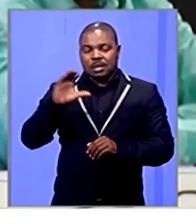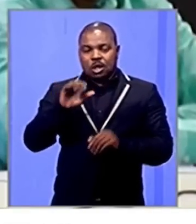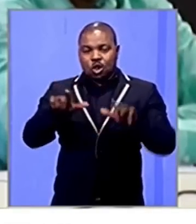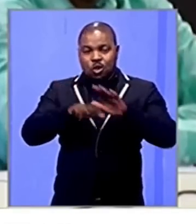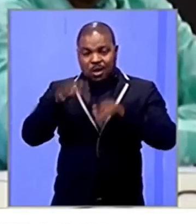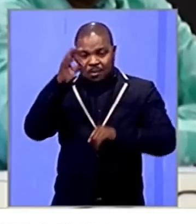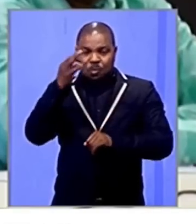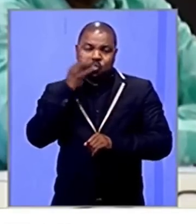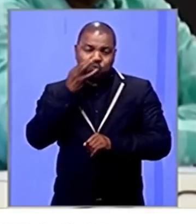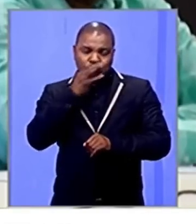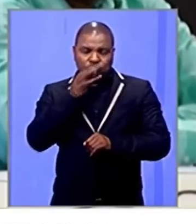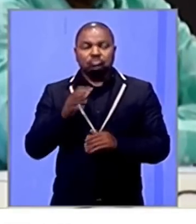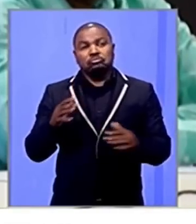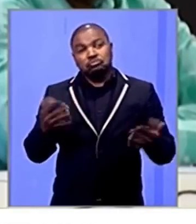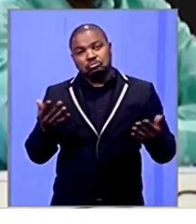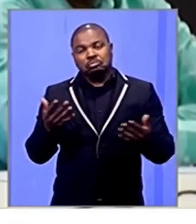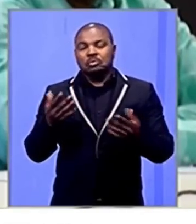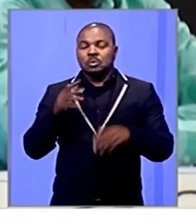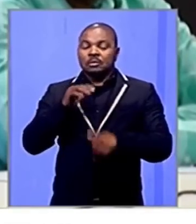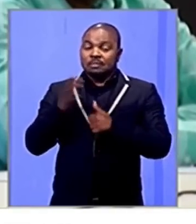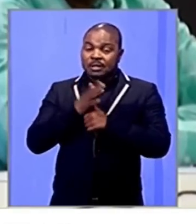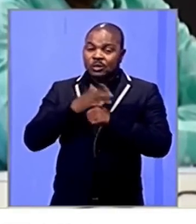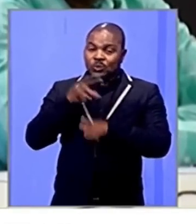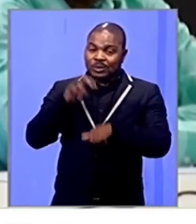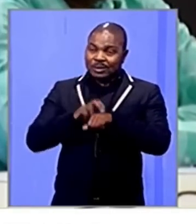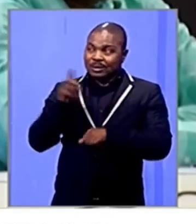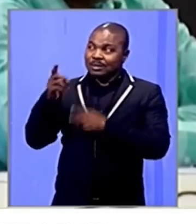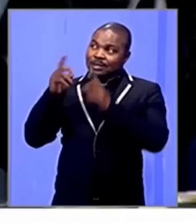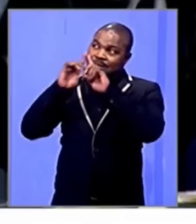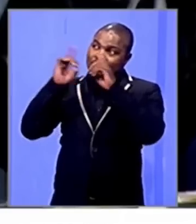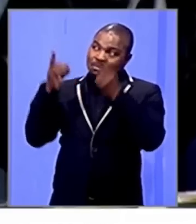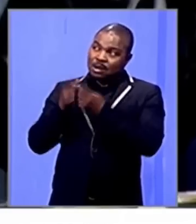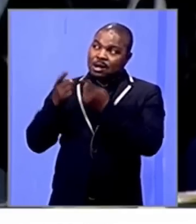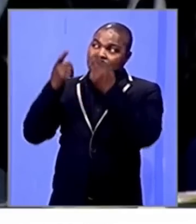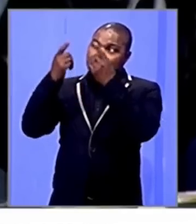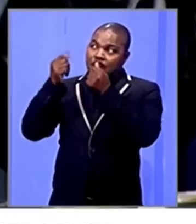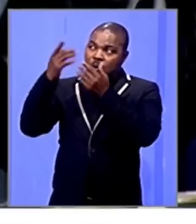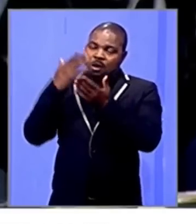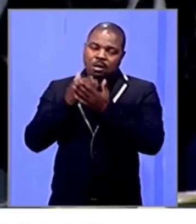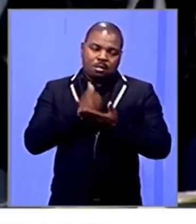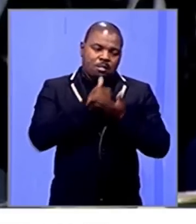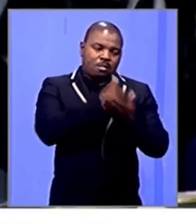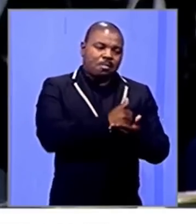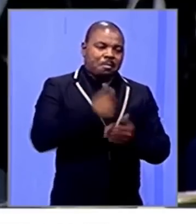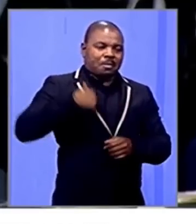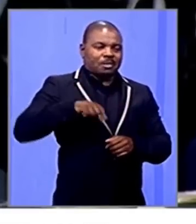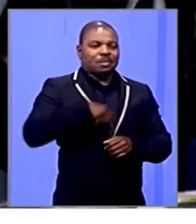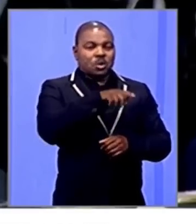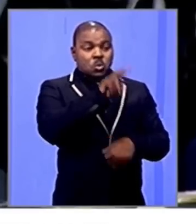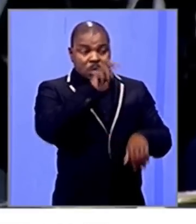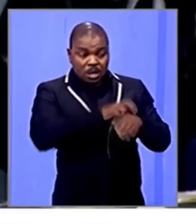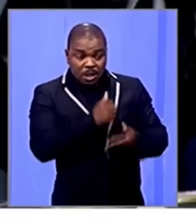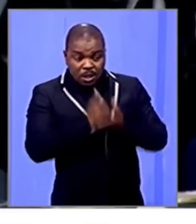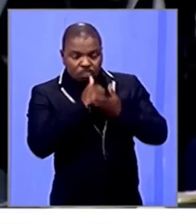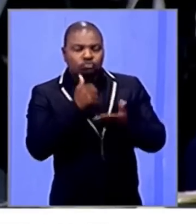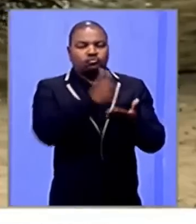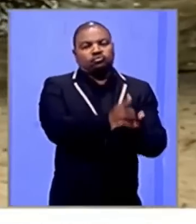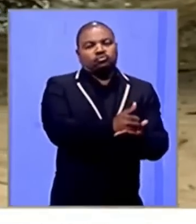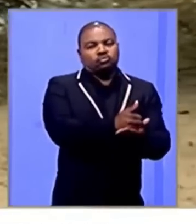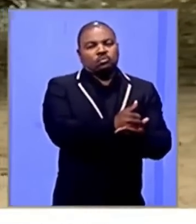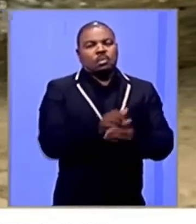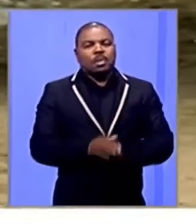samaganwe le se lefapha la matlotlo le tla thusa ka matlole dimasepala tse di mo seemong sa go thusiwa go na le go